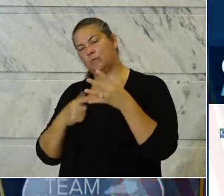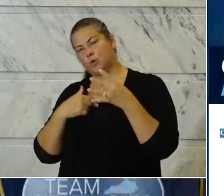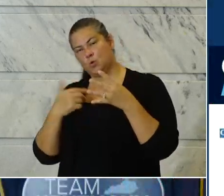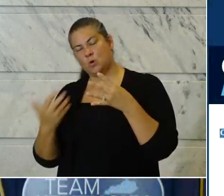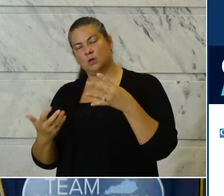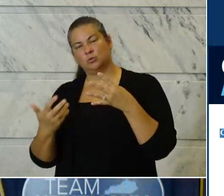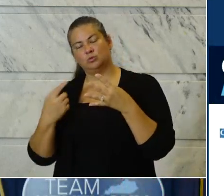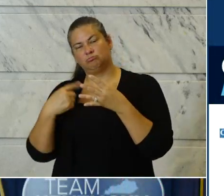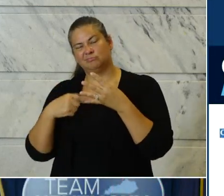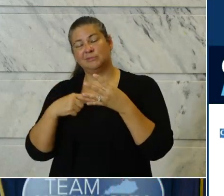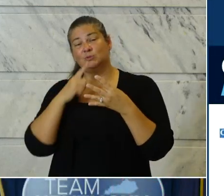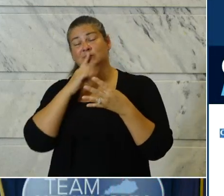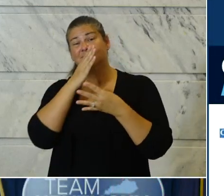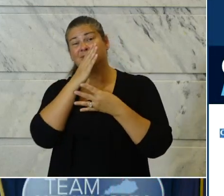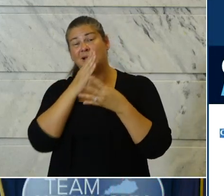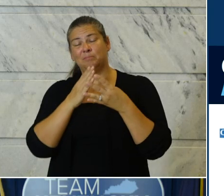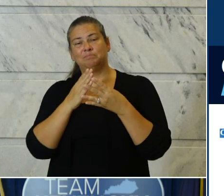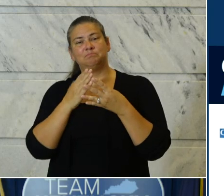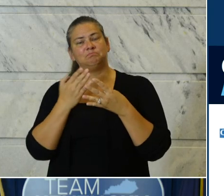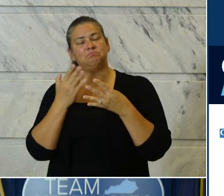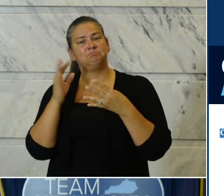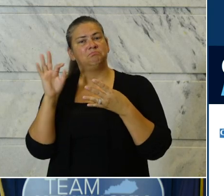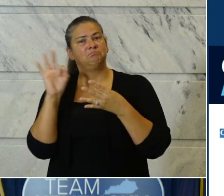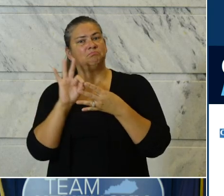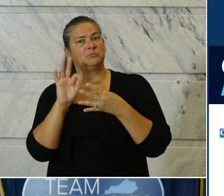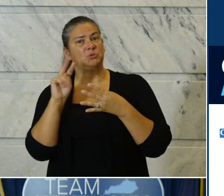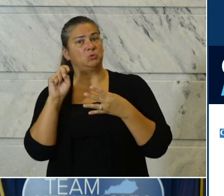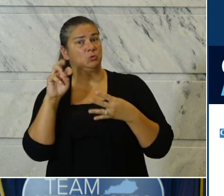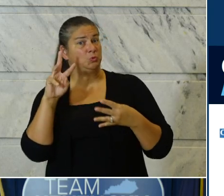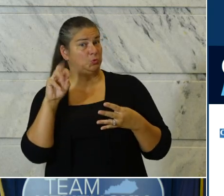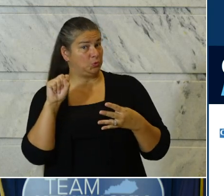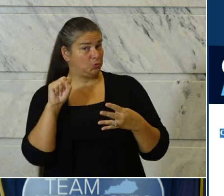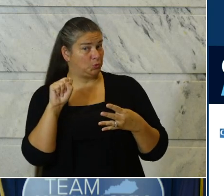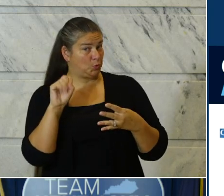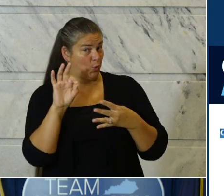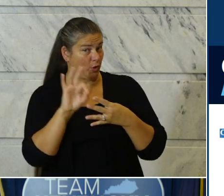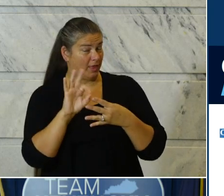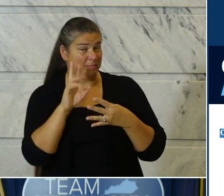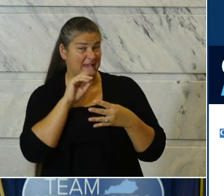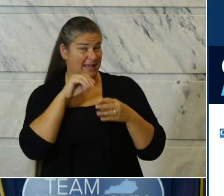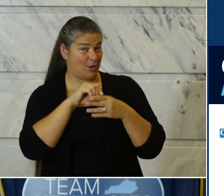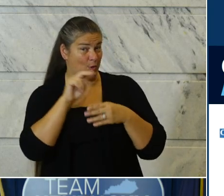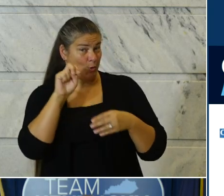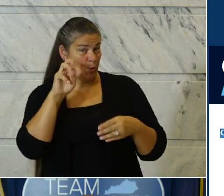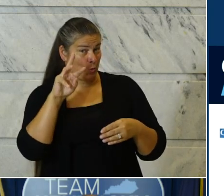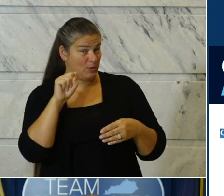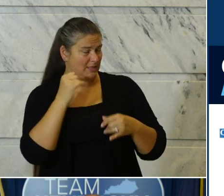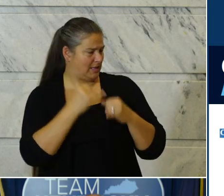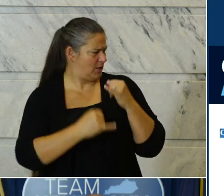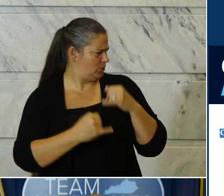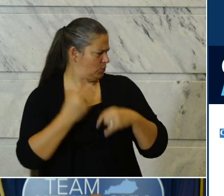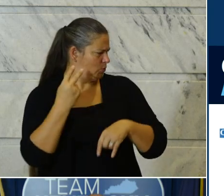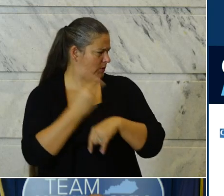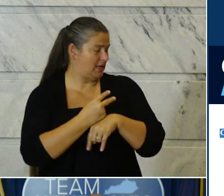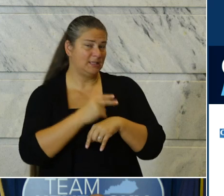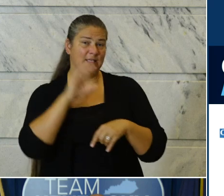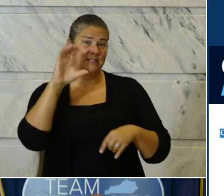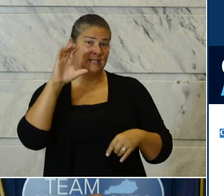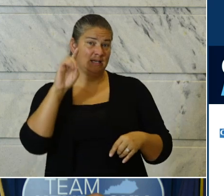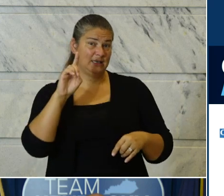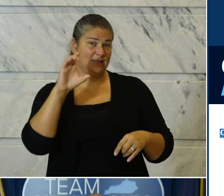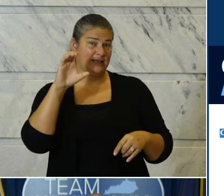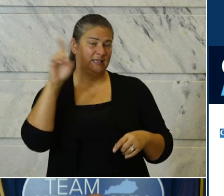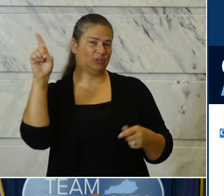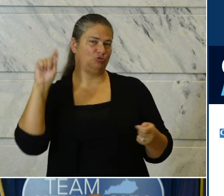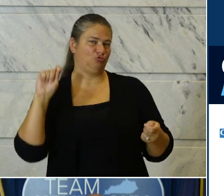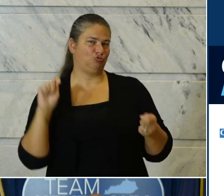This, some of it is newsworthy here. So this has been in the news the last 2 days. The Centers for Disease Control has